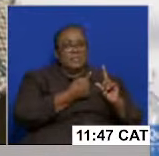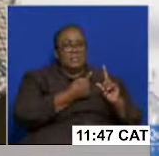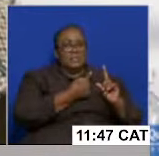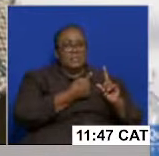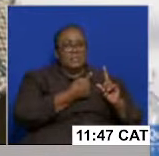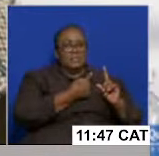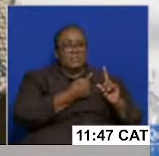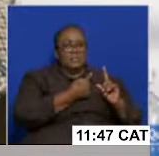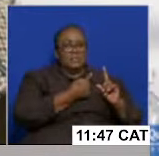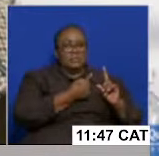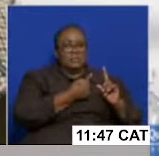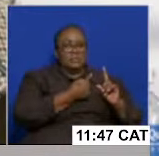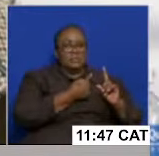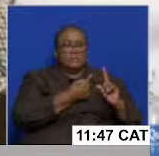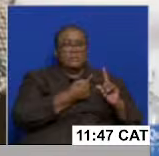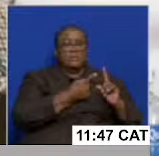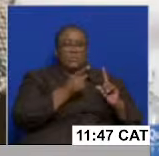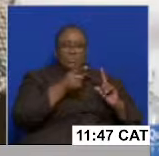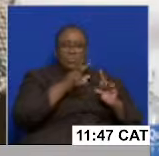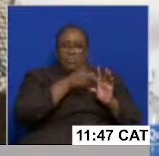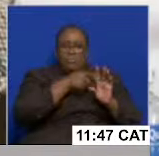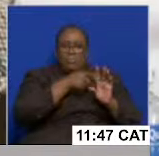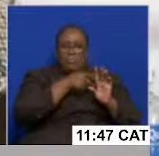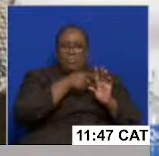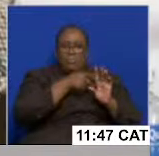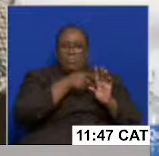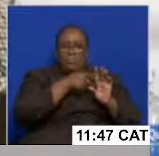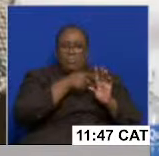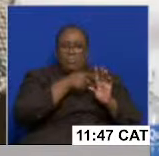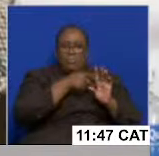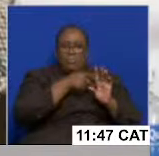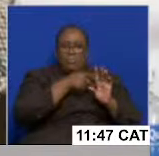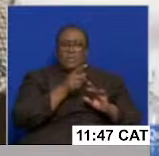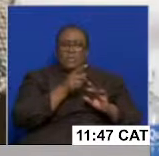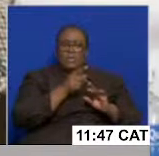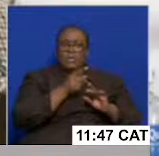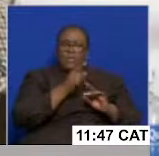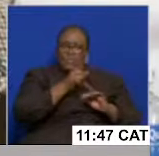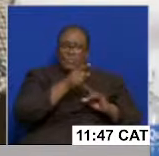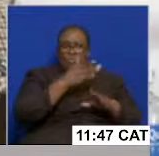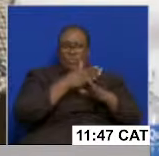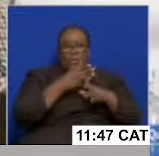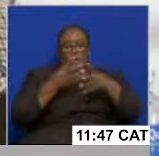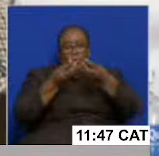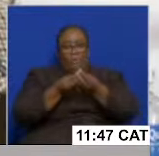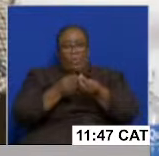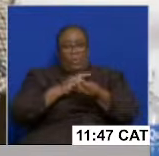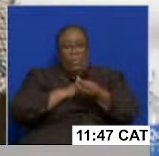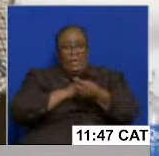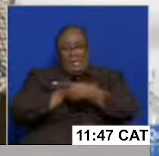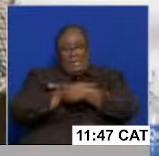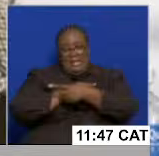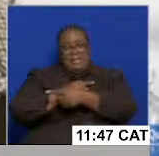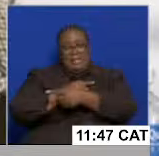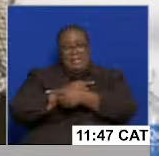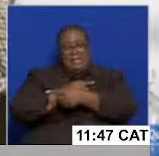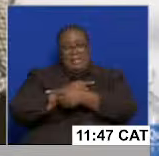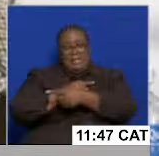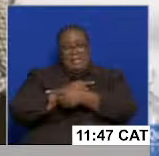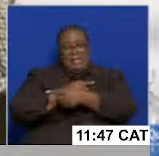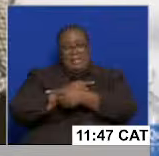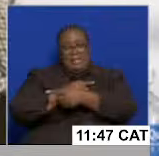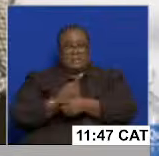Did you participate in a joint operation at the request of Deputy Chief Maseko on the day?